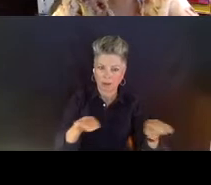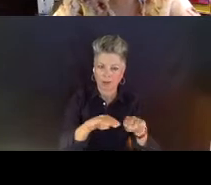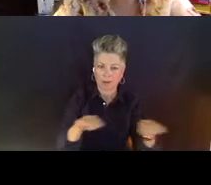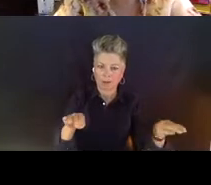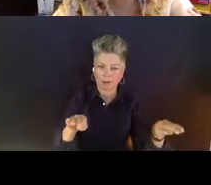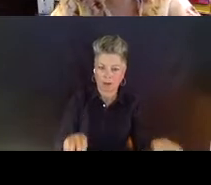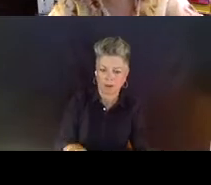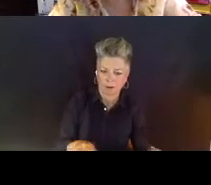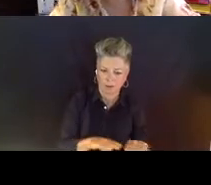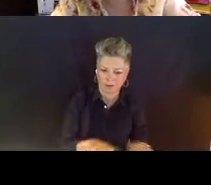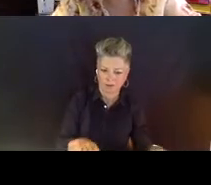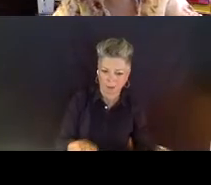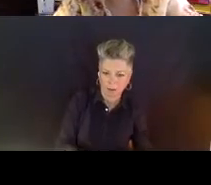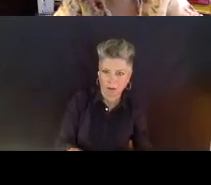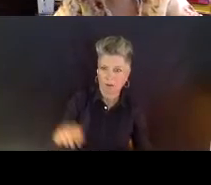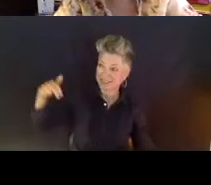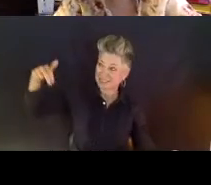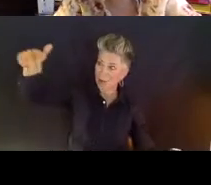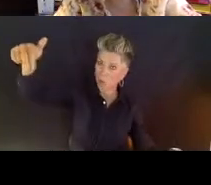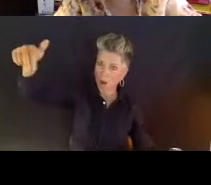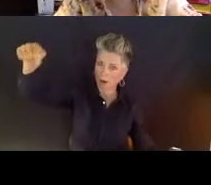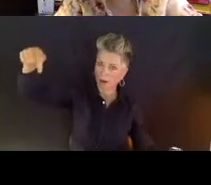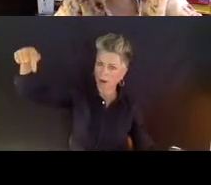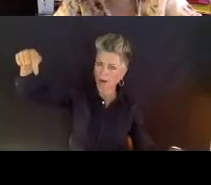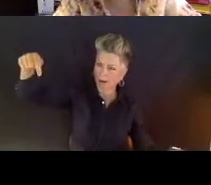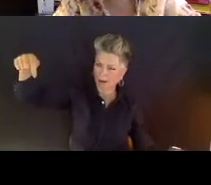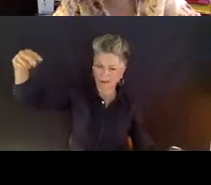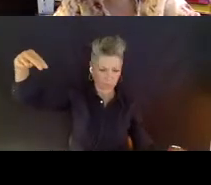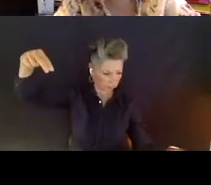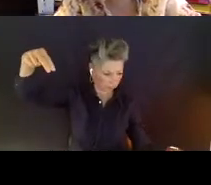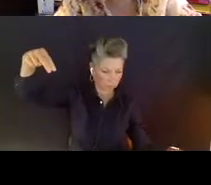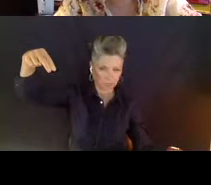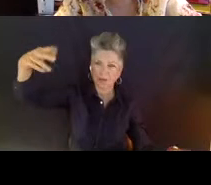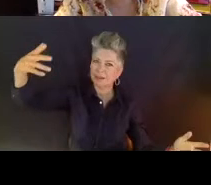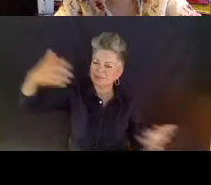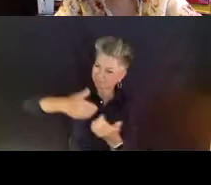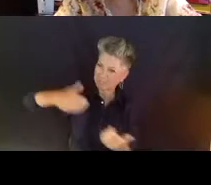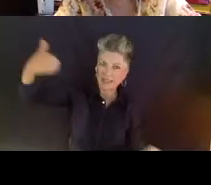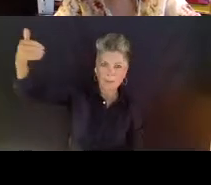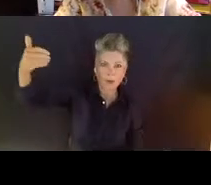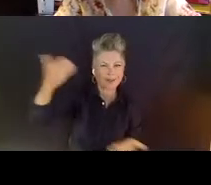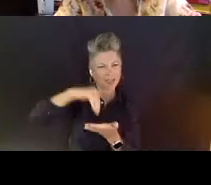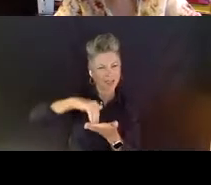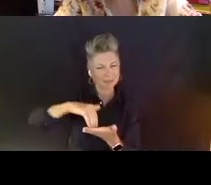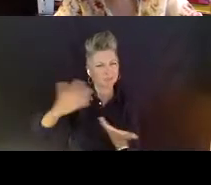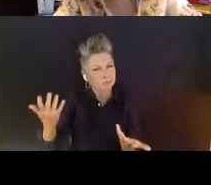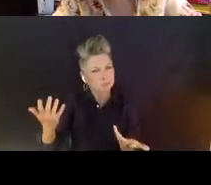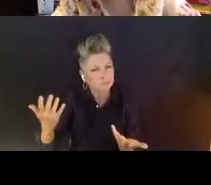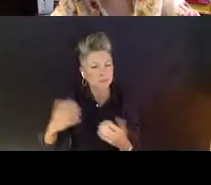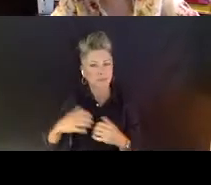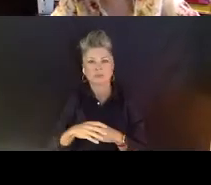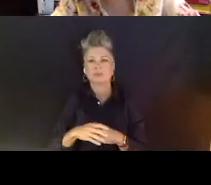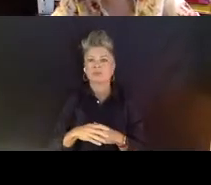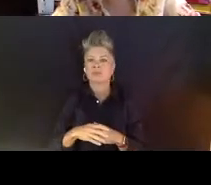the public sidewalk outside. It siphons in pedestrians from the sidewalk. People